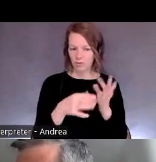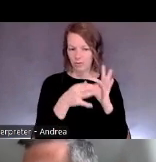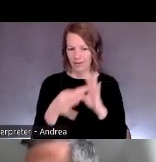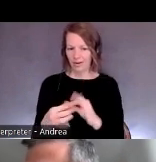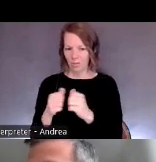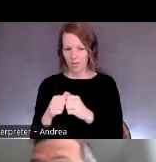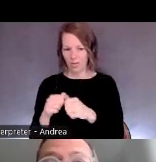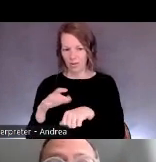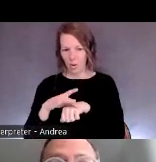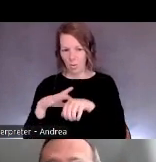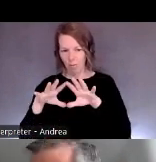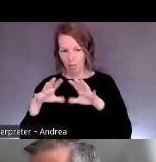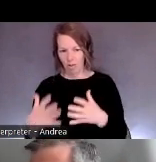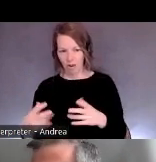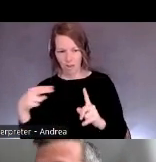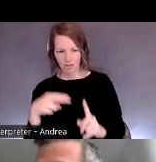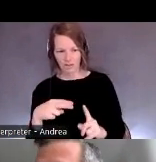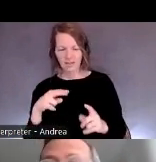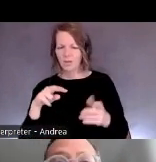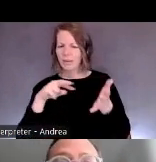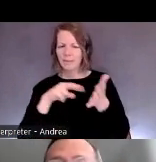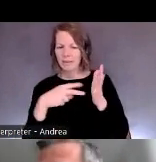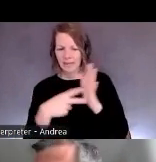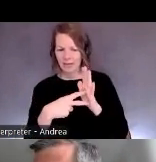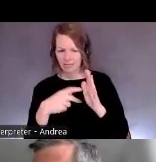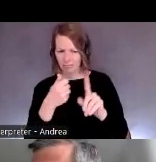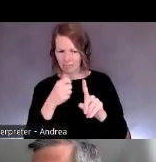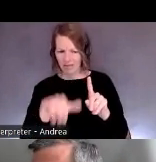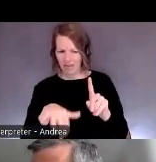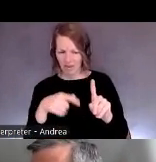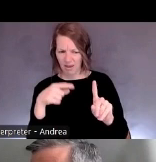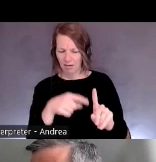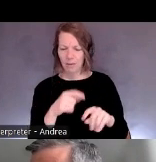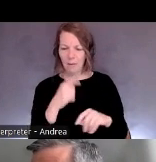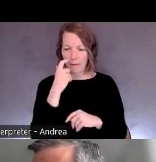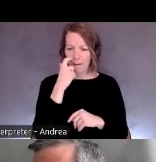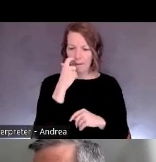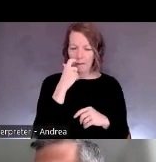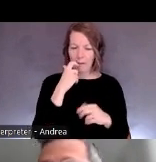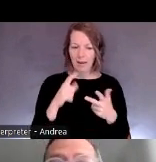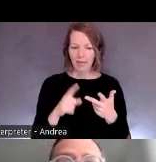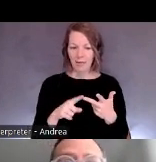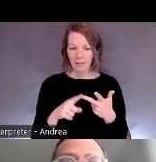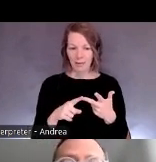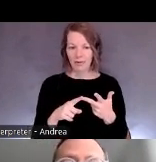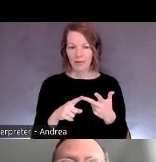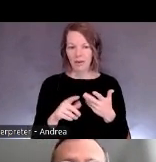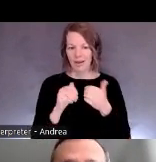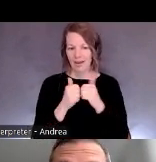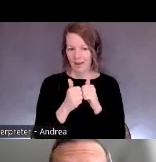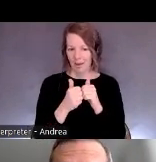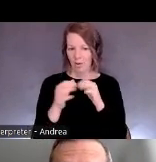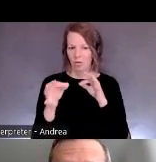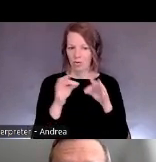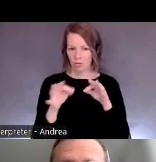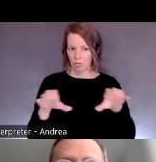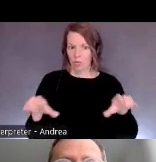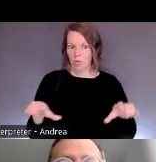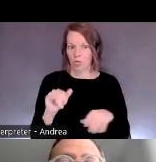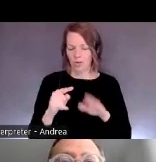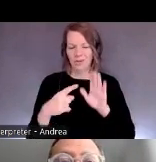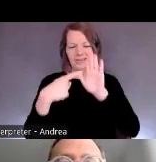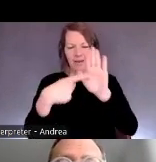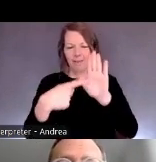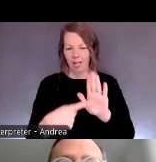is what do we mean by situating your research in a global context? And the third is how to do it, or some examples of